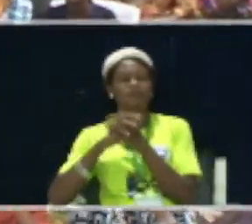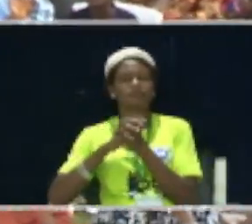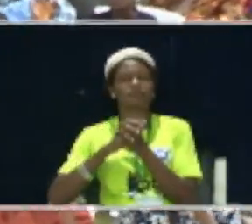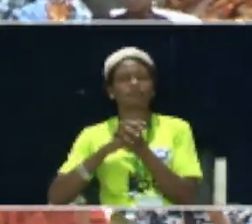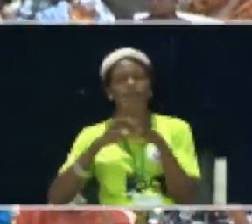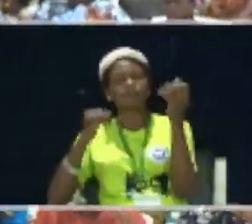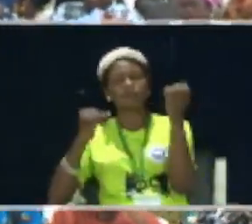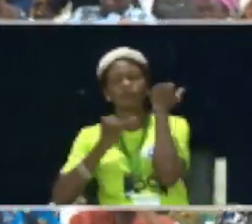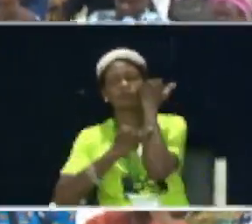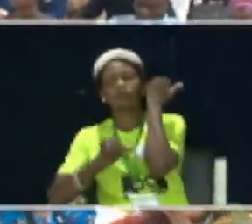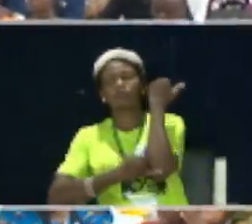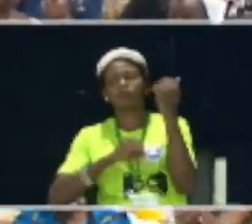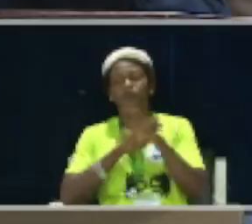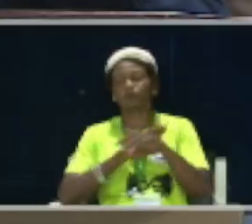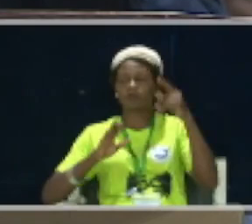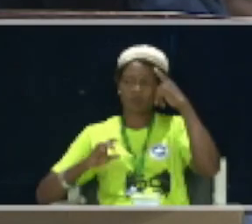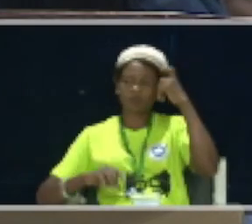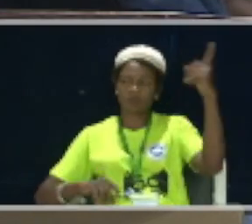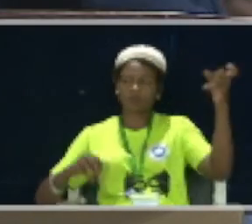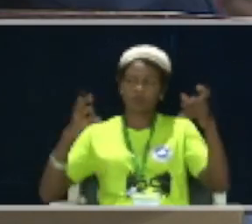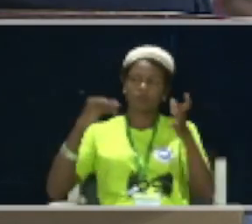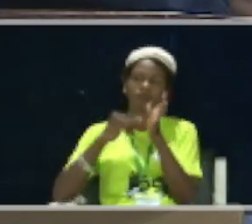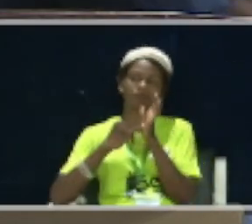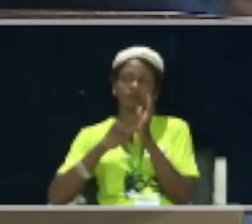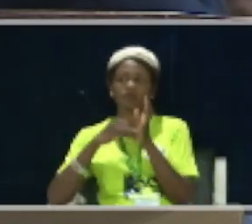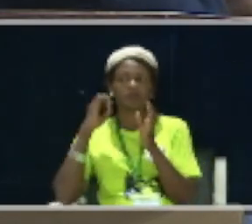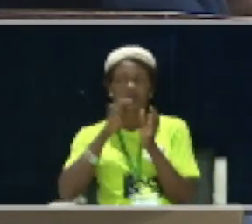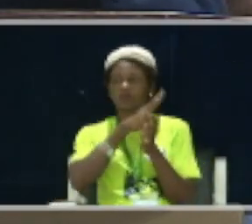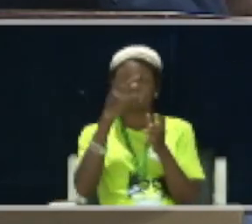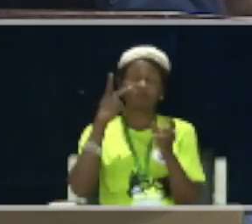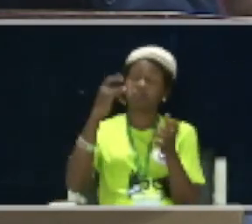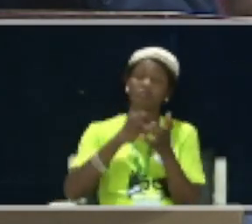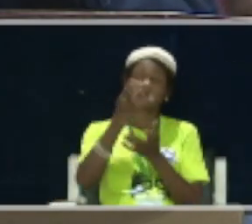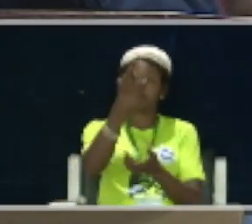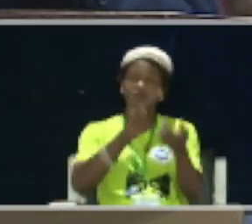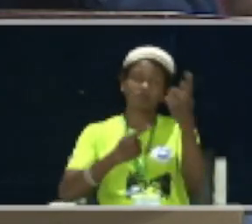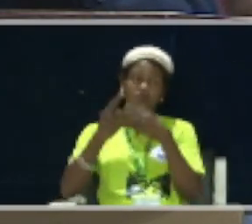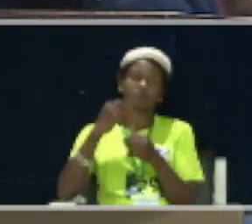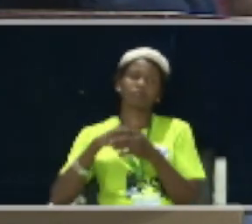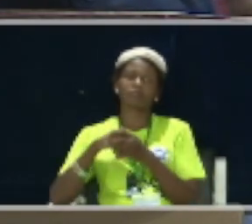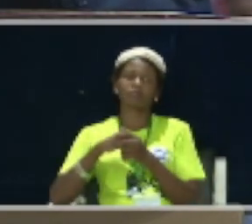Joseph did not dream of it. He never saw it coming.